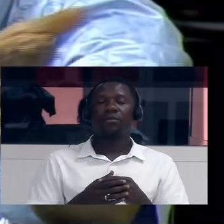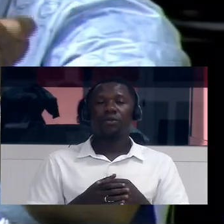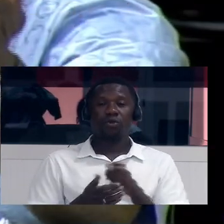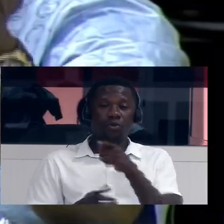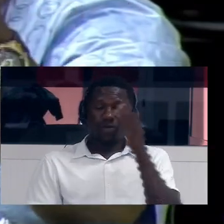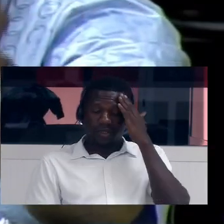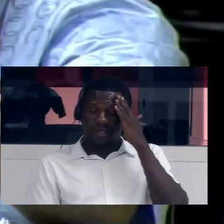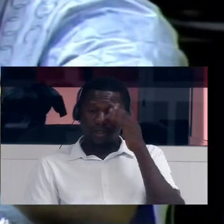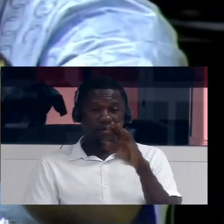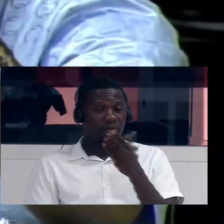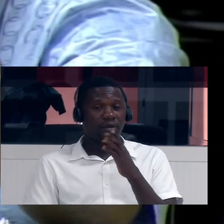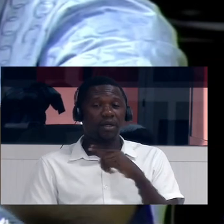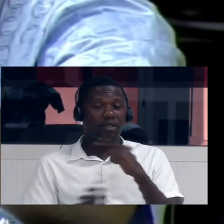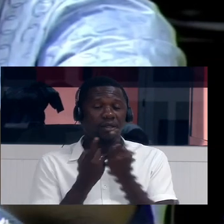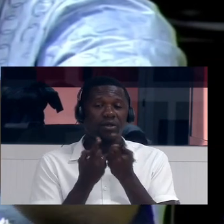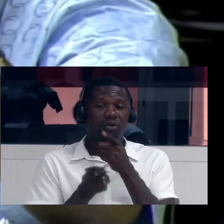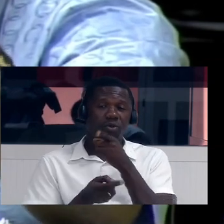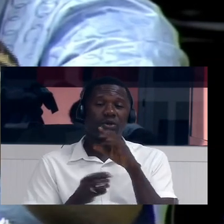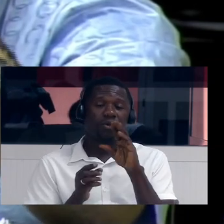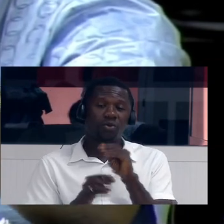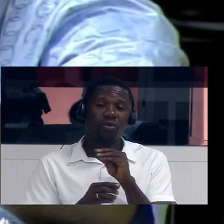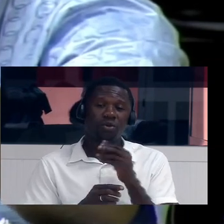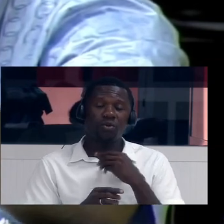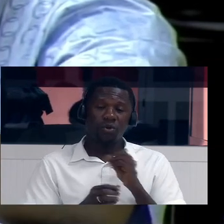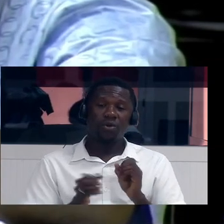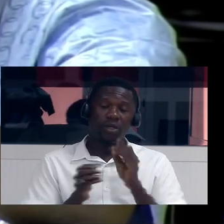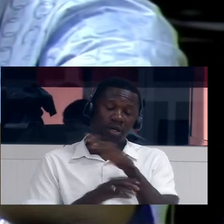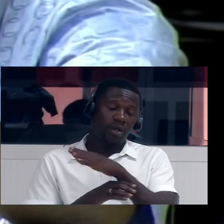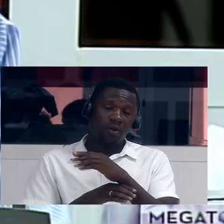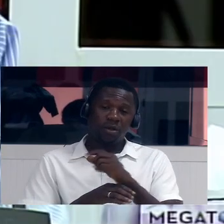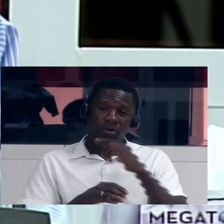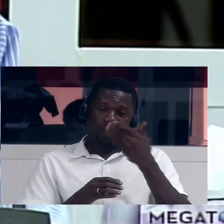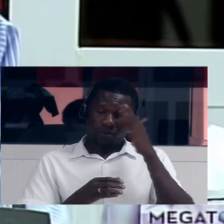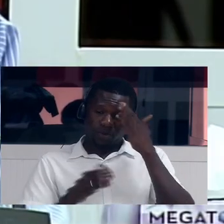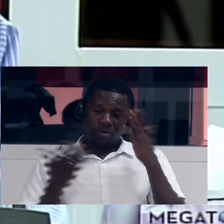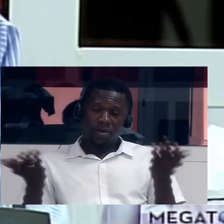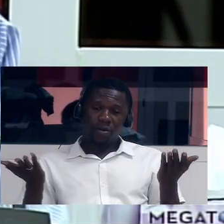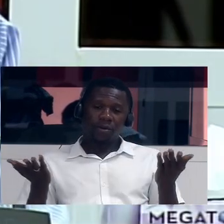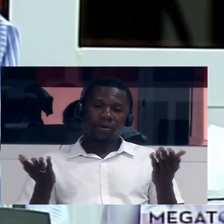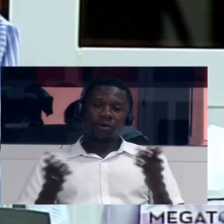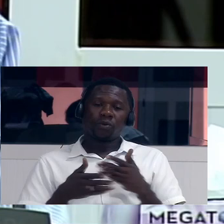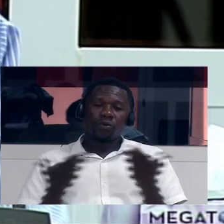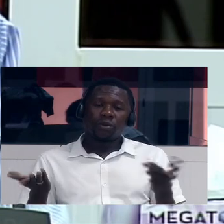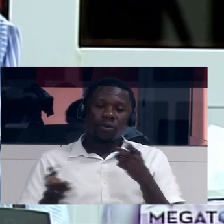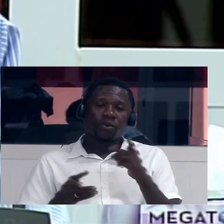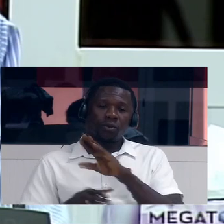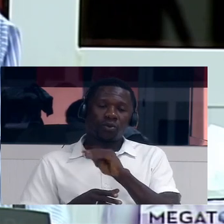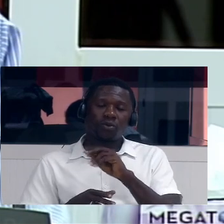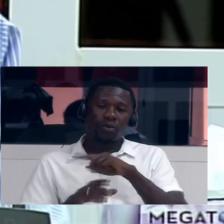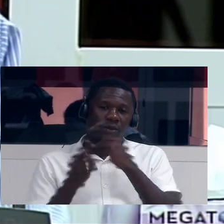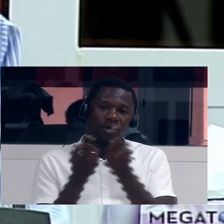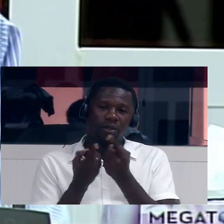therefore, that the things you were doing was going to land you in trouble? Mm-hmm. Correct. And that is why you did not do the